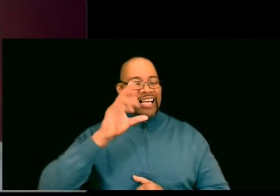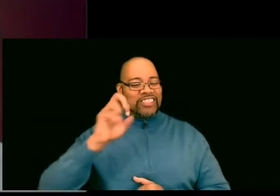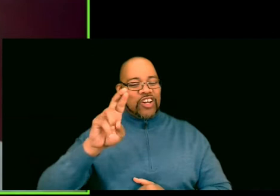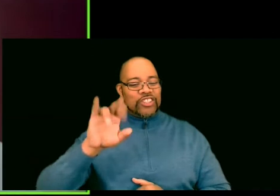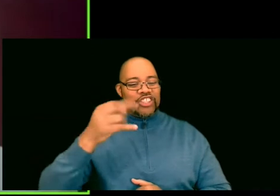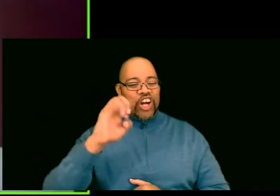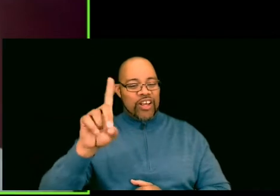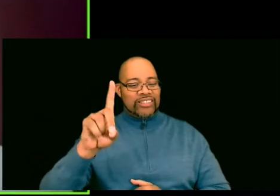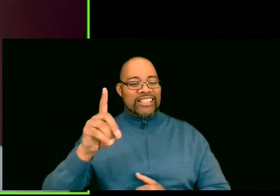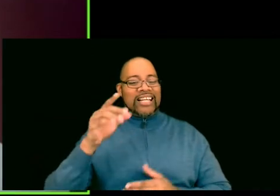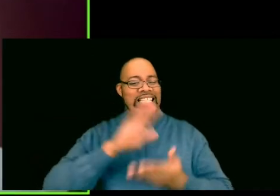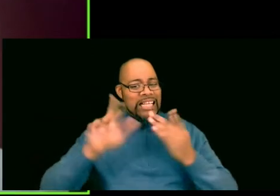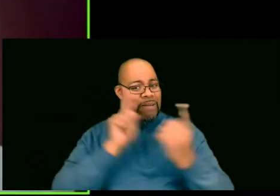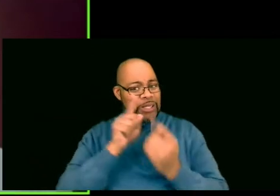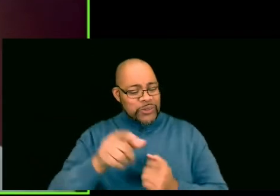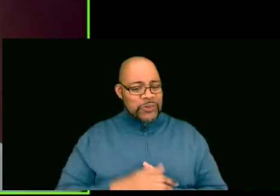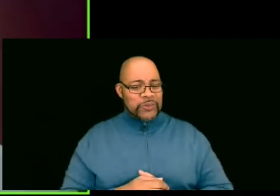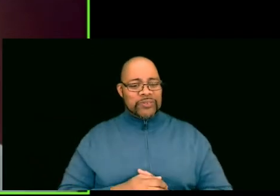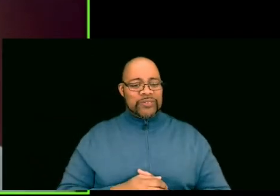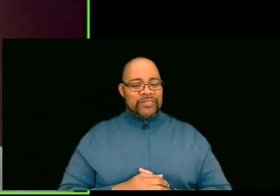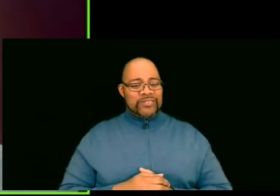Hey, Dr. Jearld, it's nice to meet you.